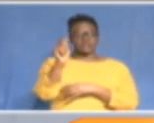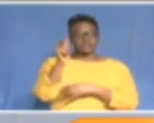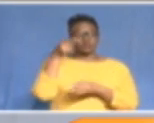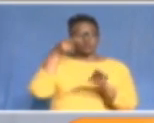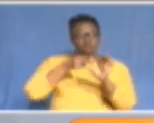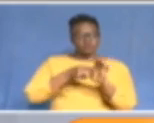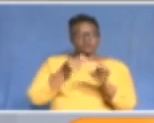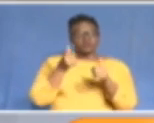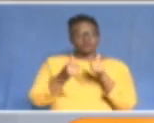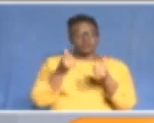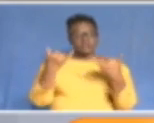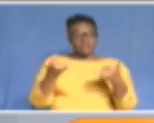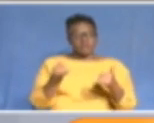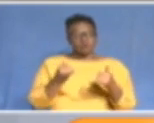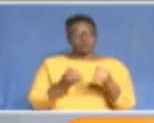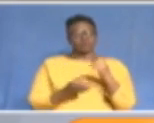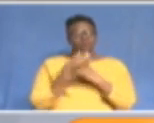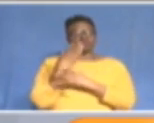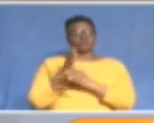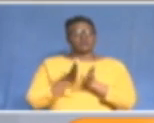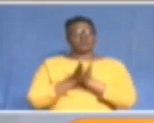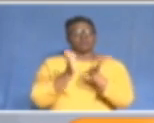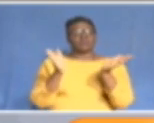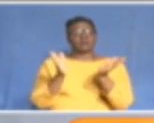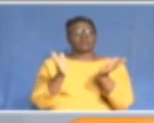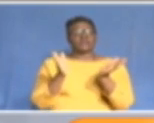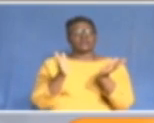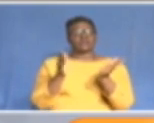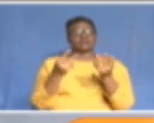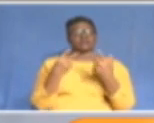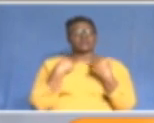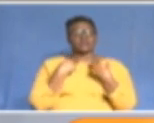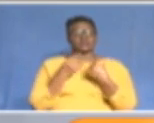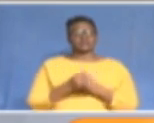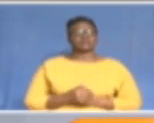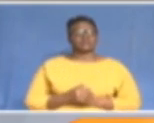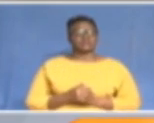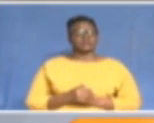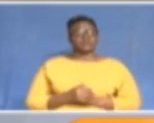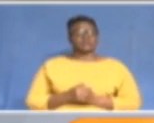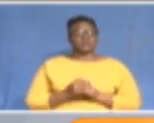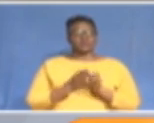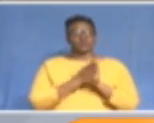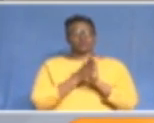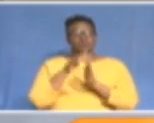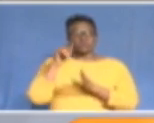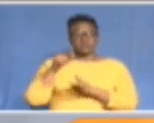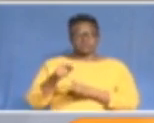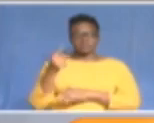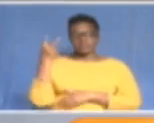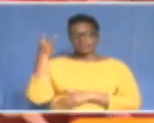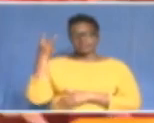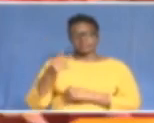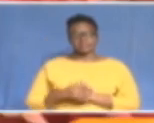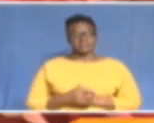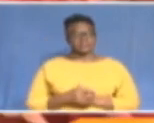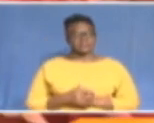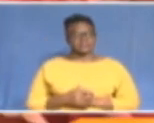fuel, which has now sparked a public backlash. Indeed. Stephen Leto has those details.